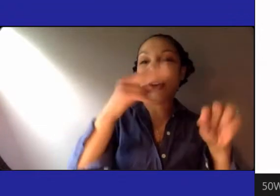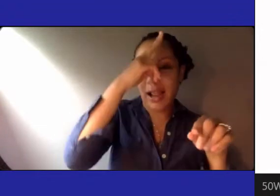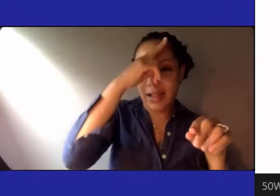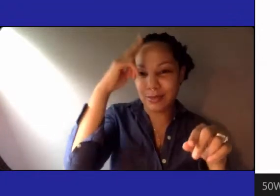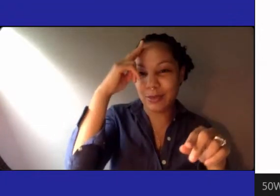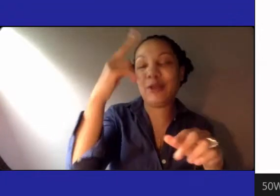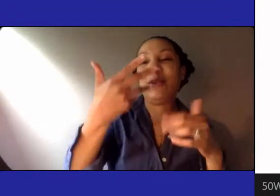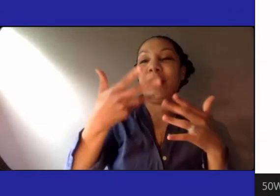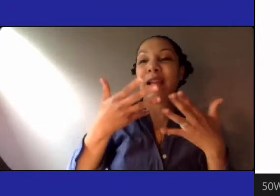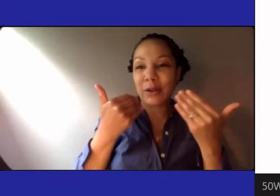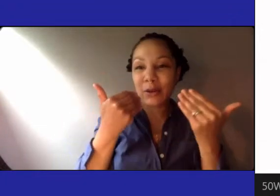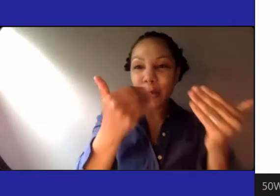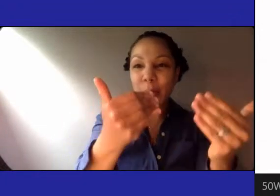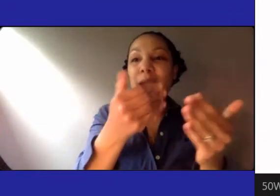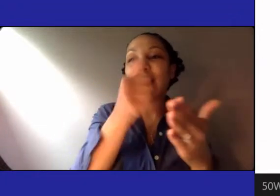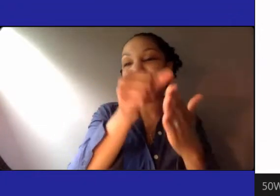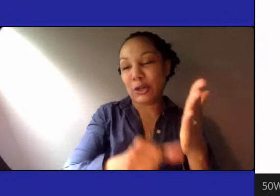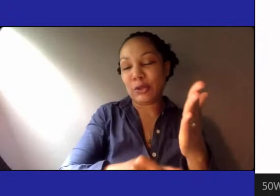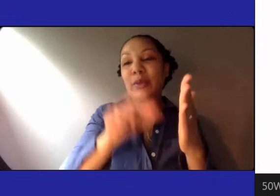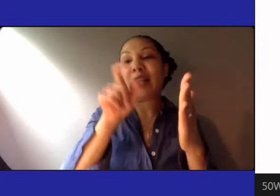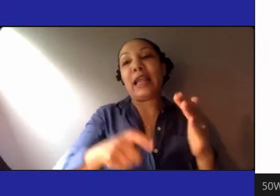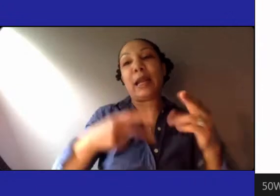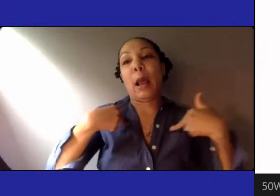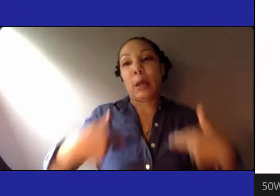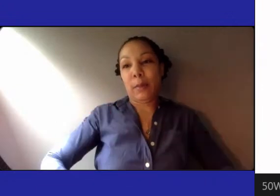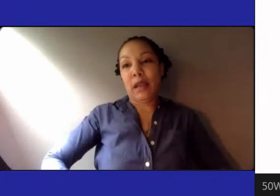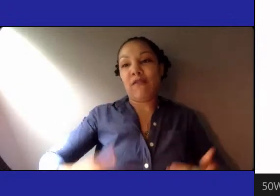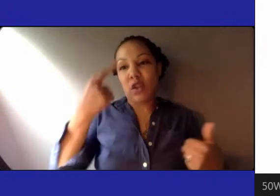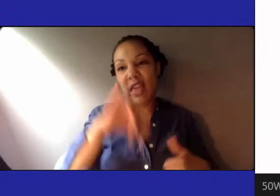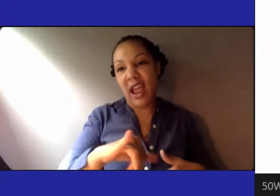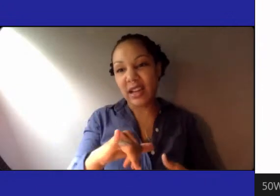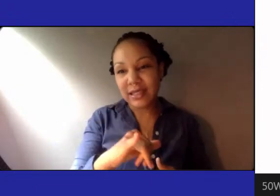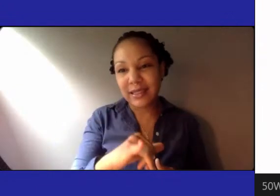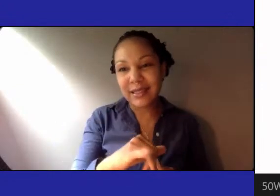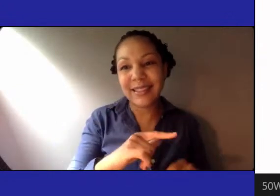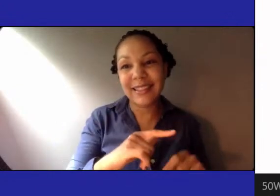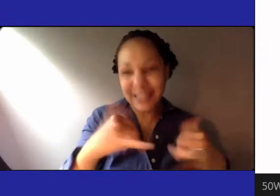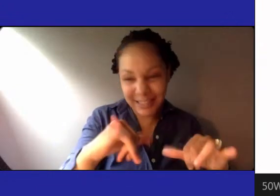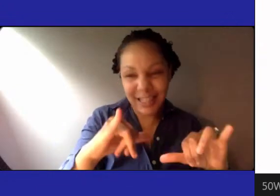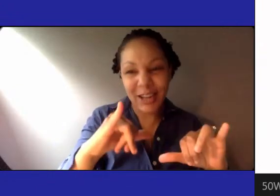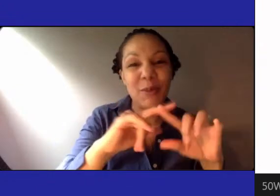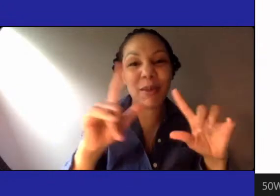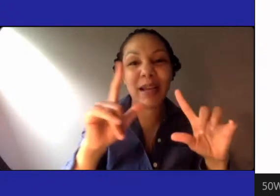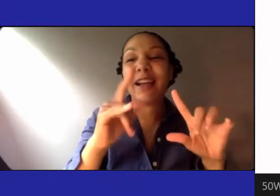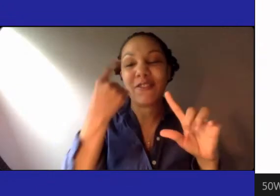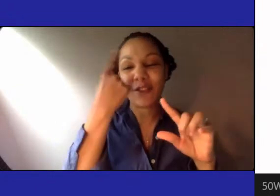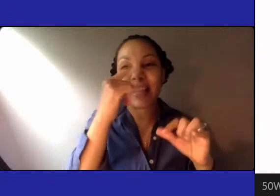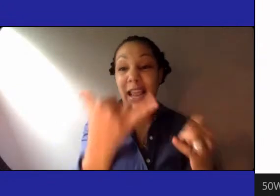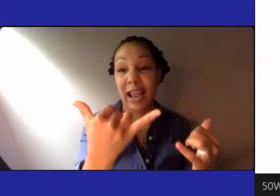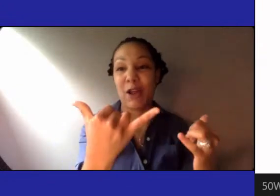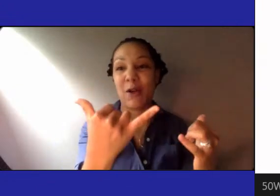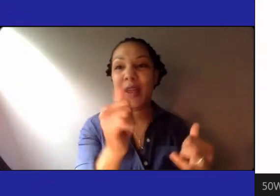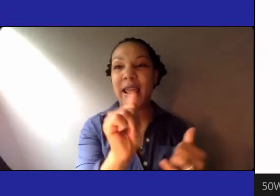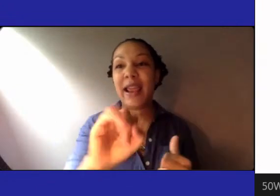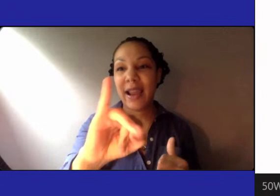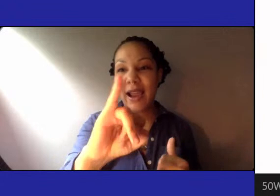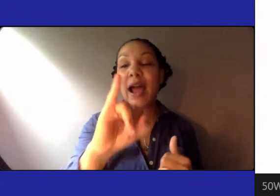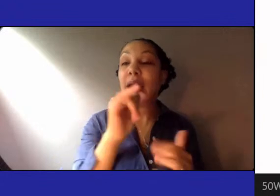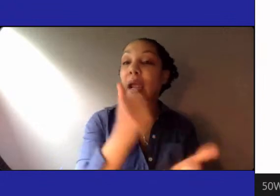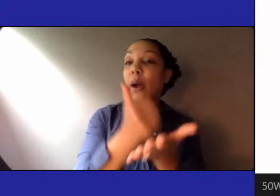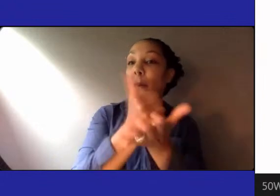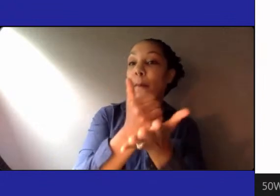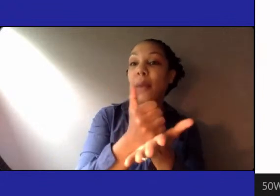They're working on that. Yes, I have no doubt they are. But for now, we're only interested in